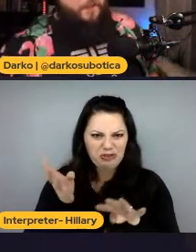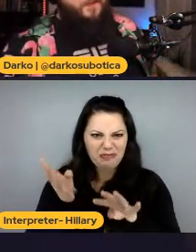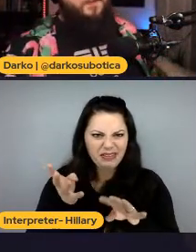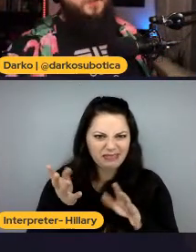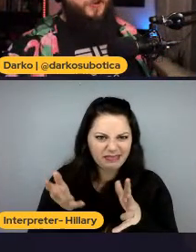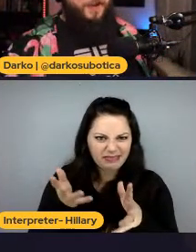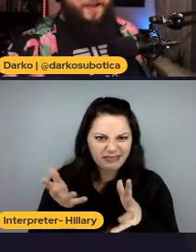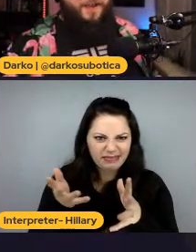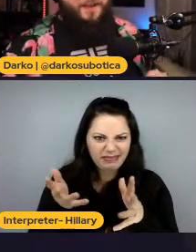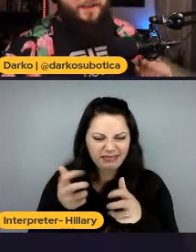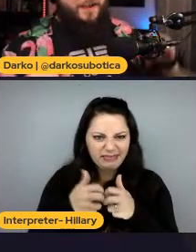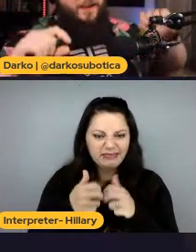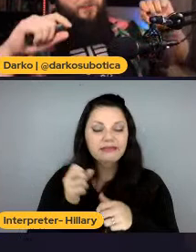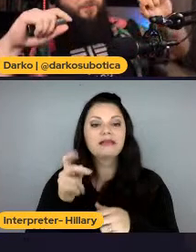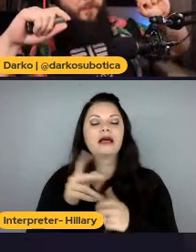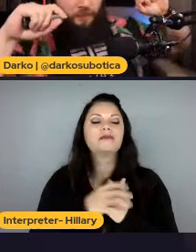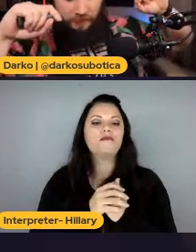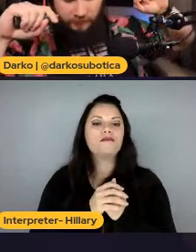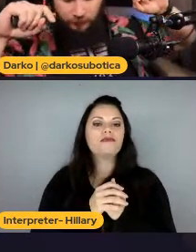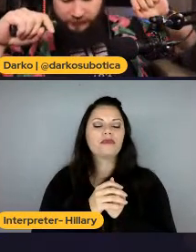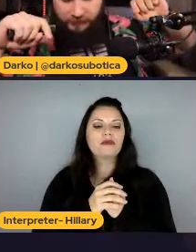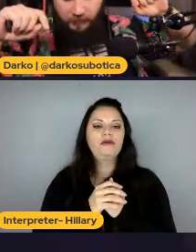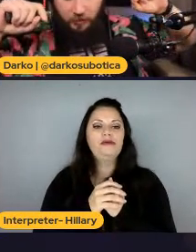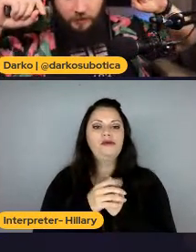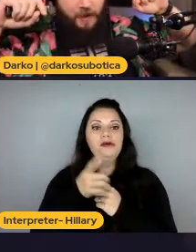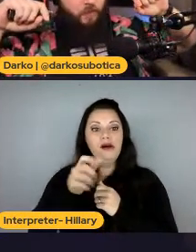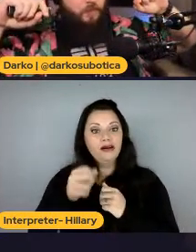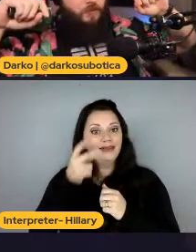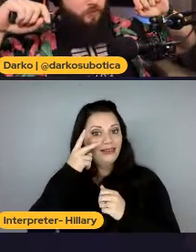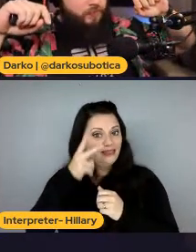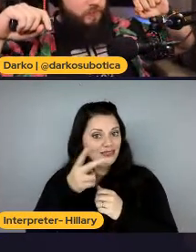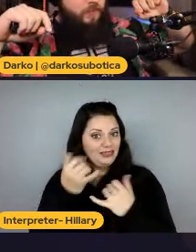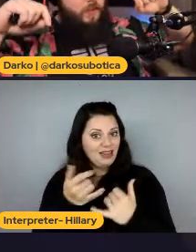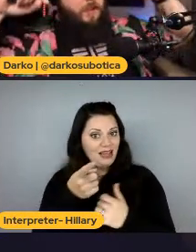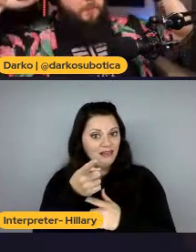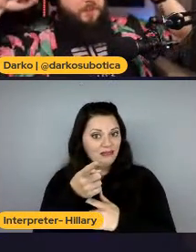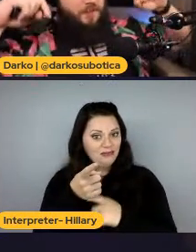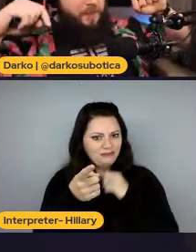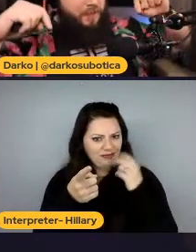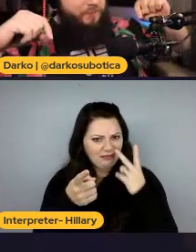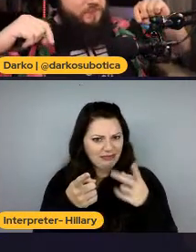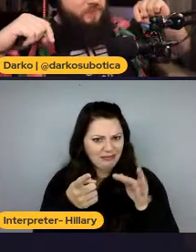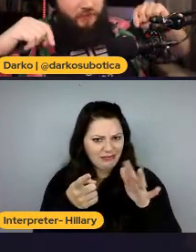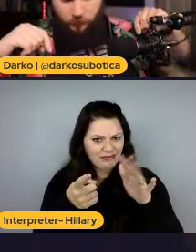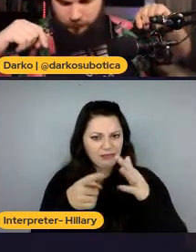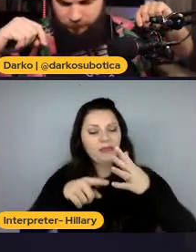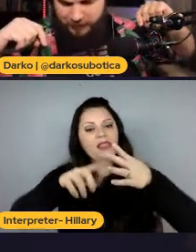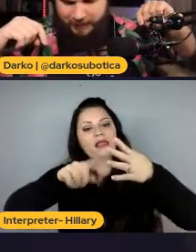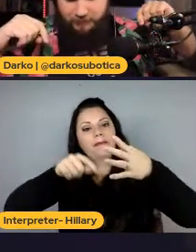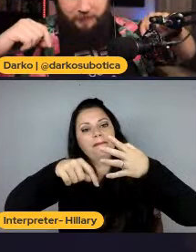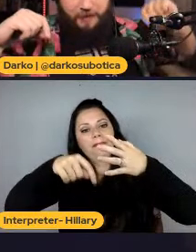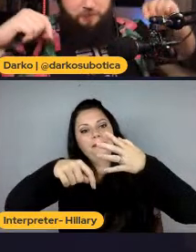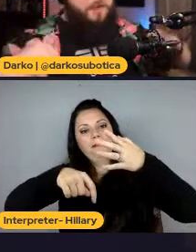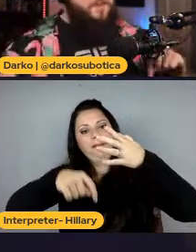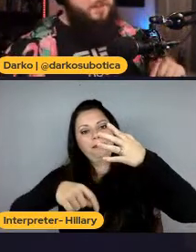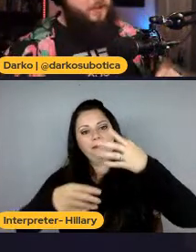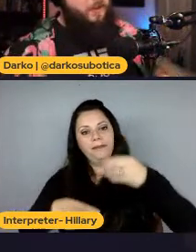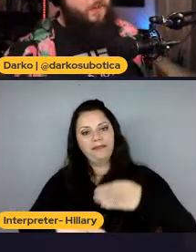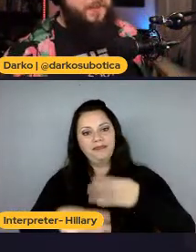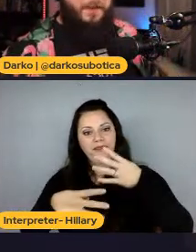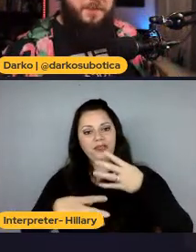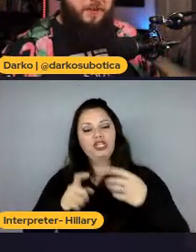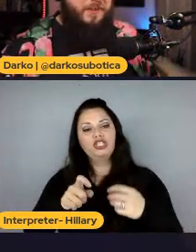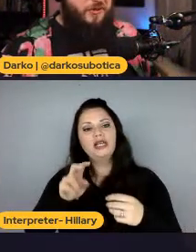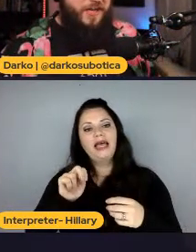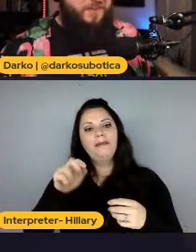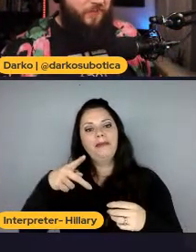happening. So as you can see here now, you don't see, but at the bottom of the screen, we should be having npm install,